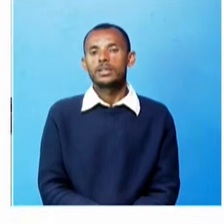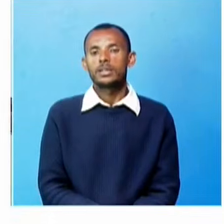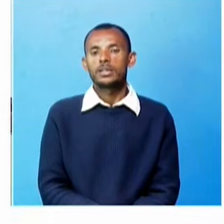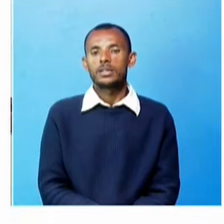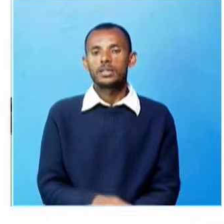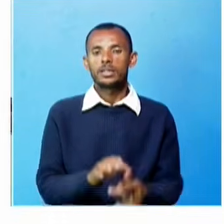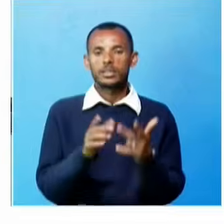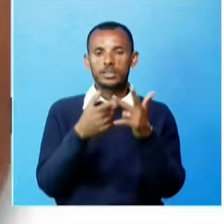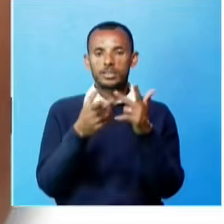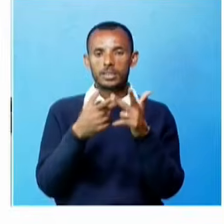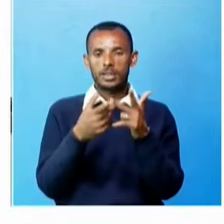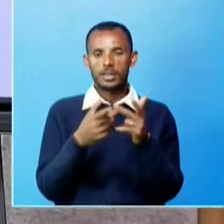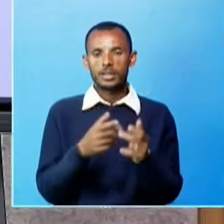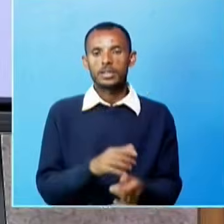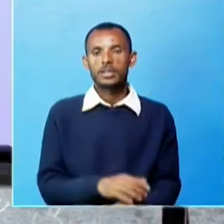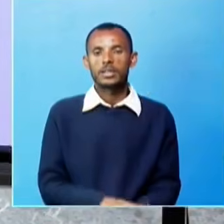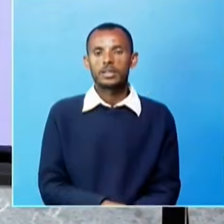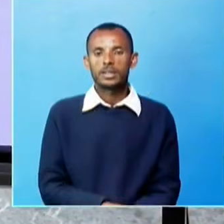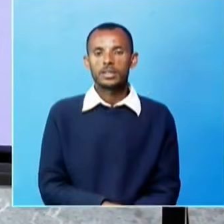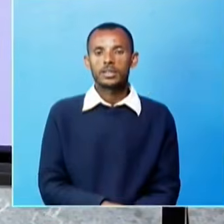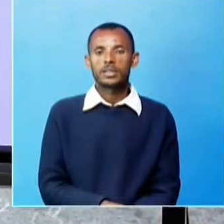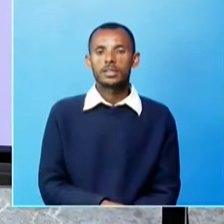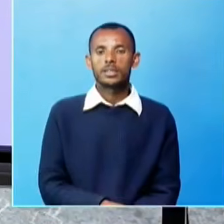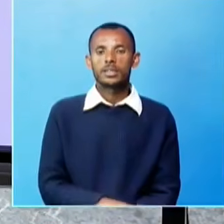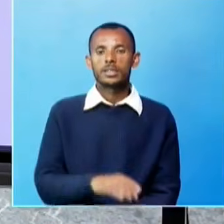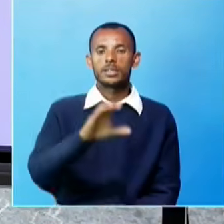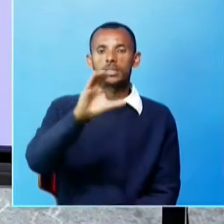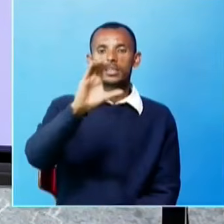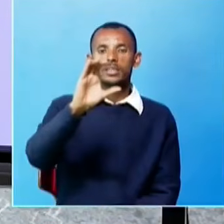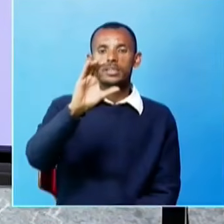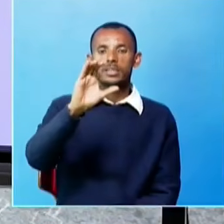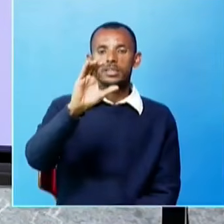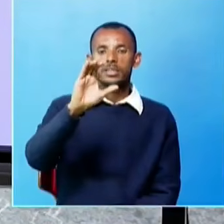The third one is CG.